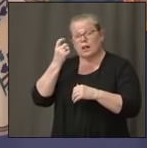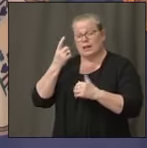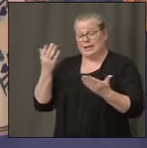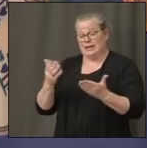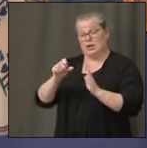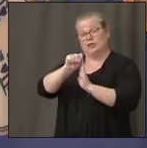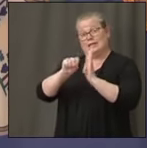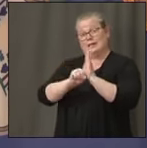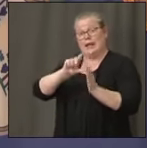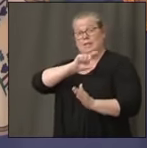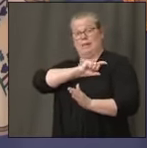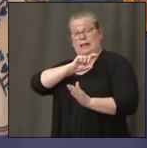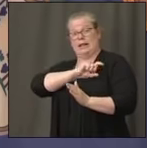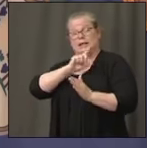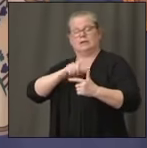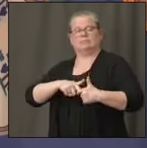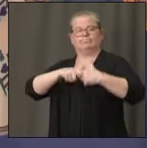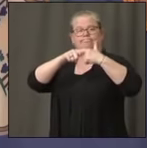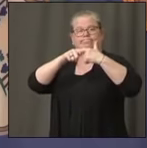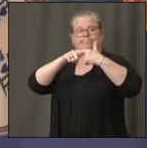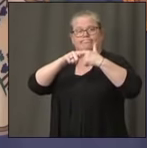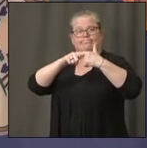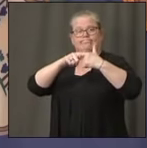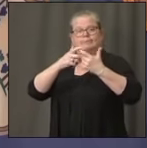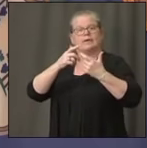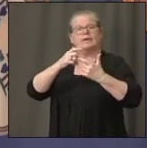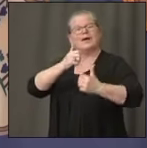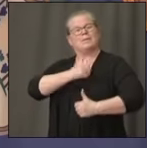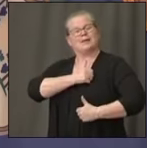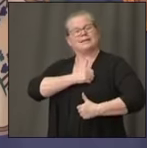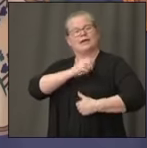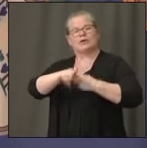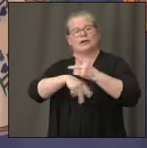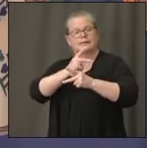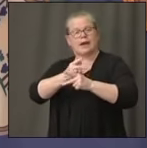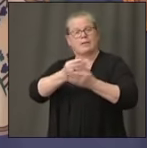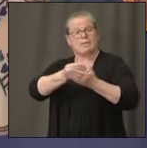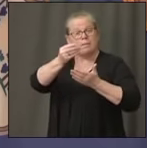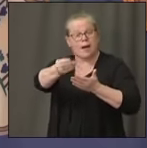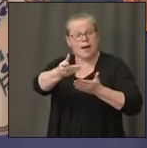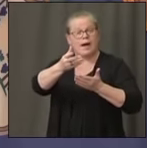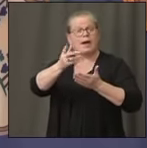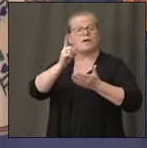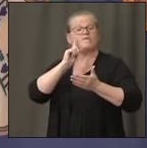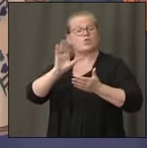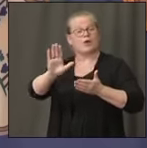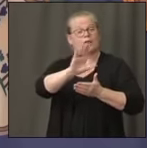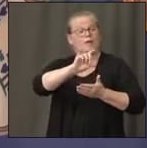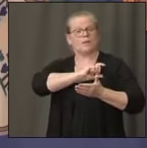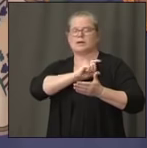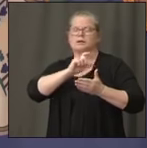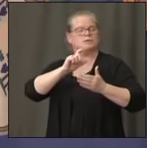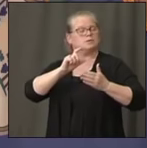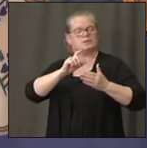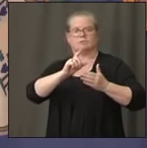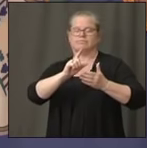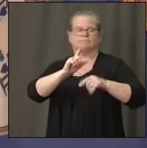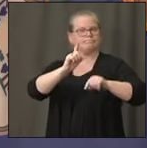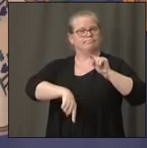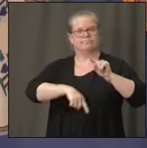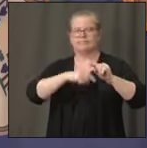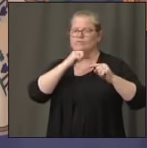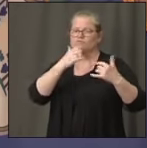And the legislature, when they get back together, they're going to be coming up with some rules of the road that will impact the local and municipal police. I don't think